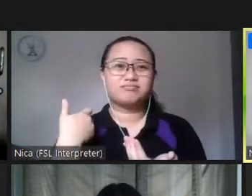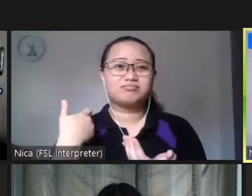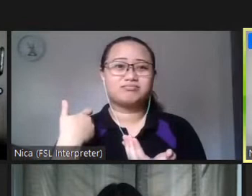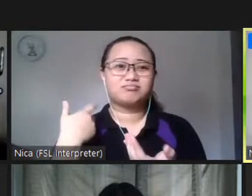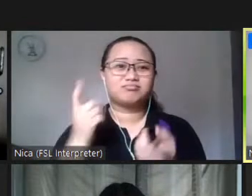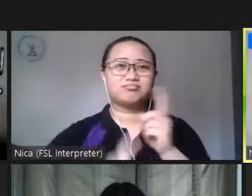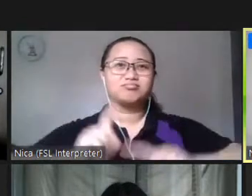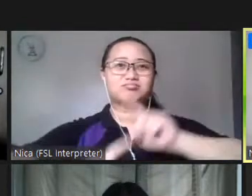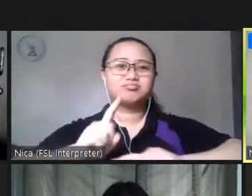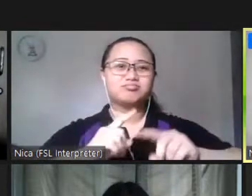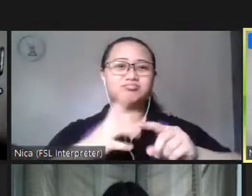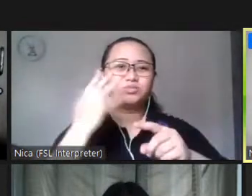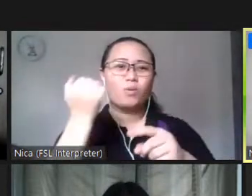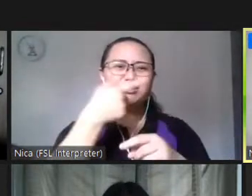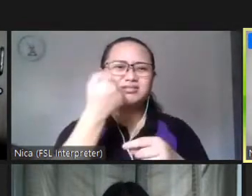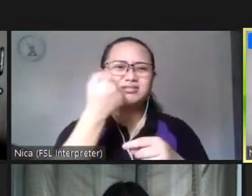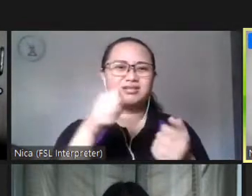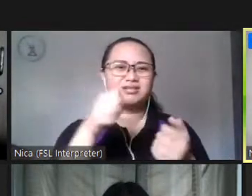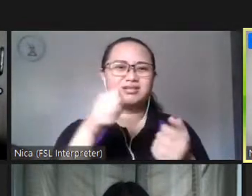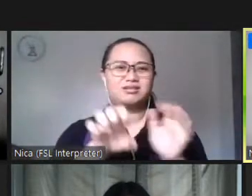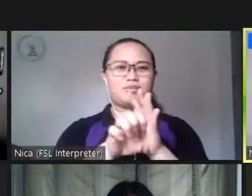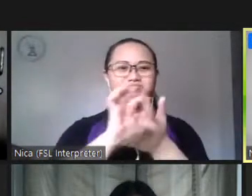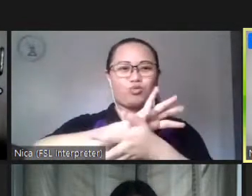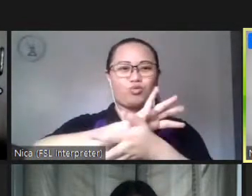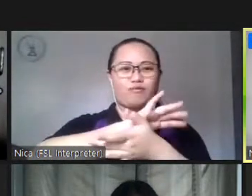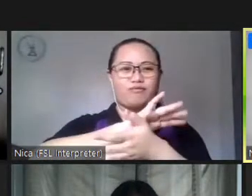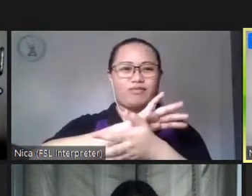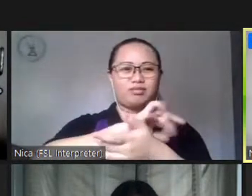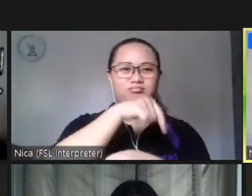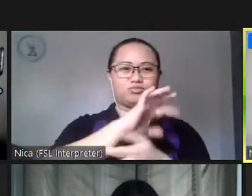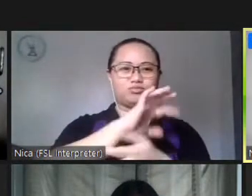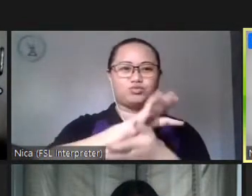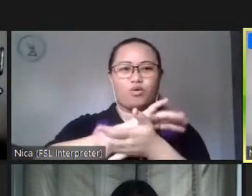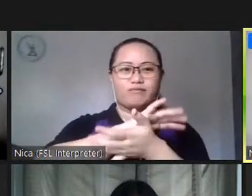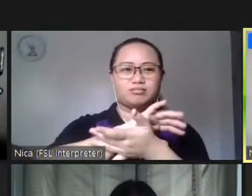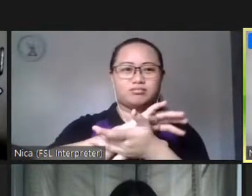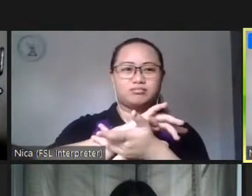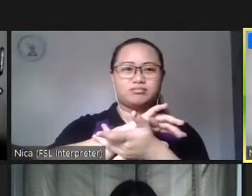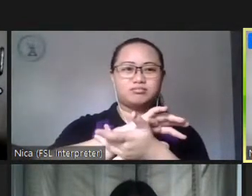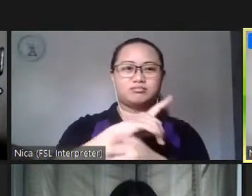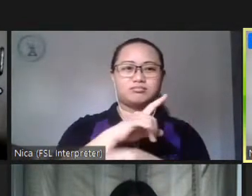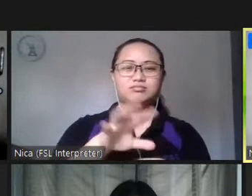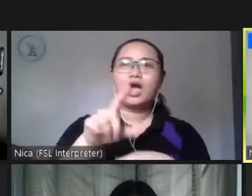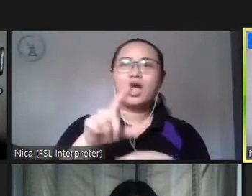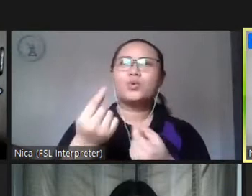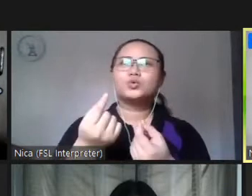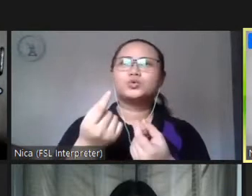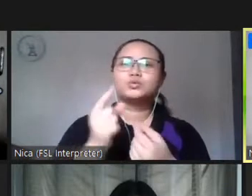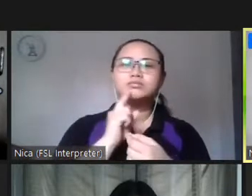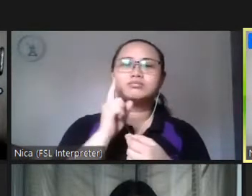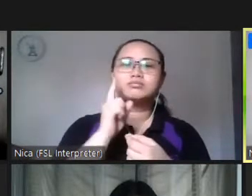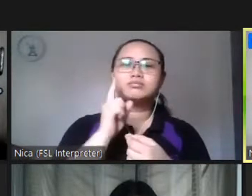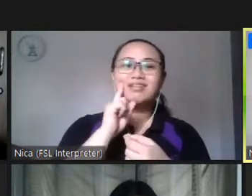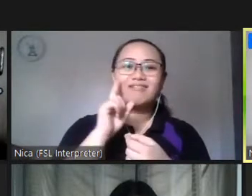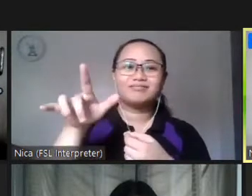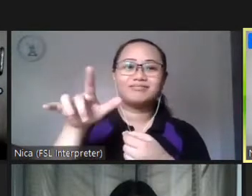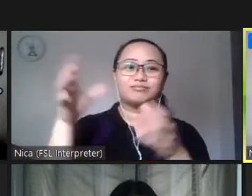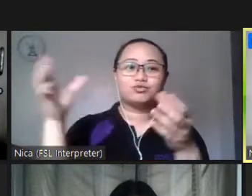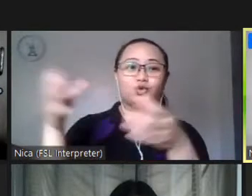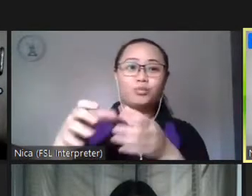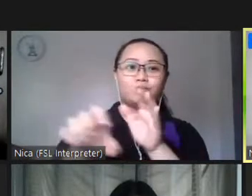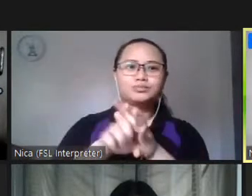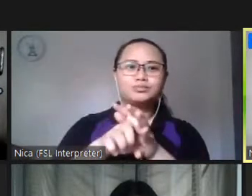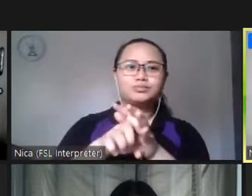itong COVID situation, the first thing that the deaf science team had to do, and the sign linguist, Dr. Liza